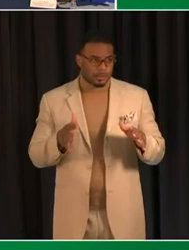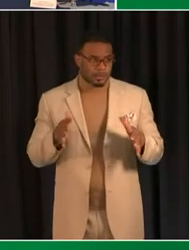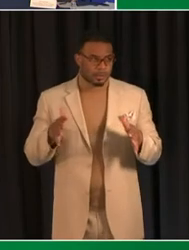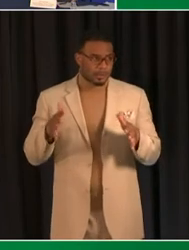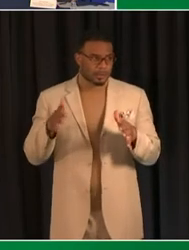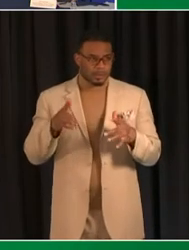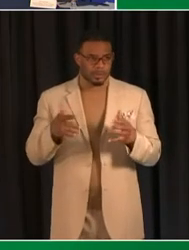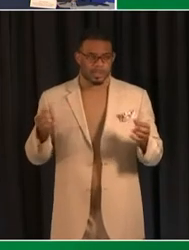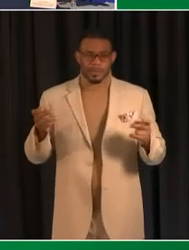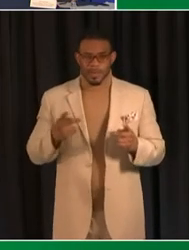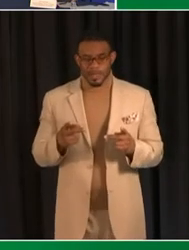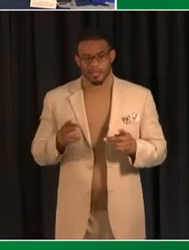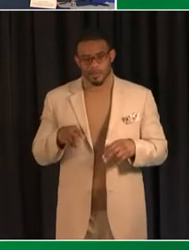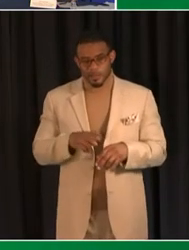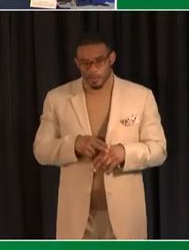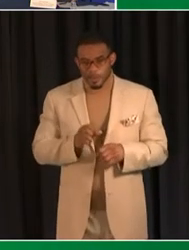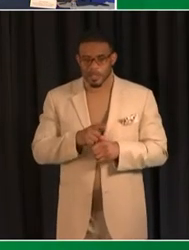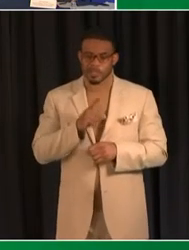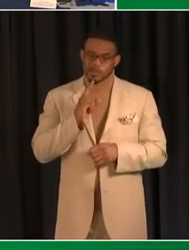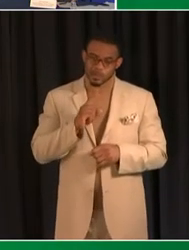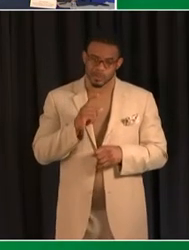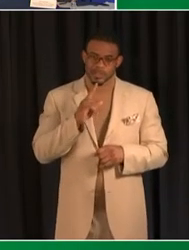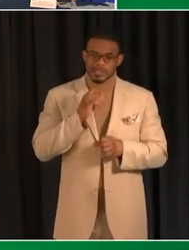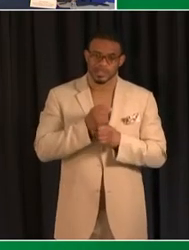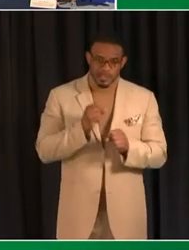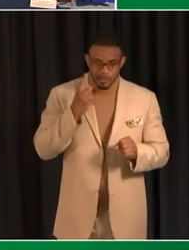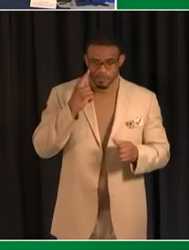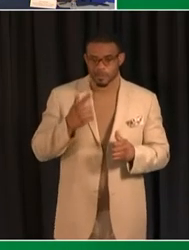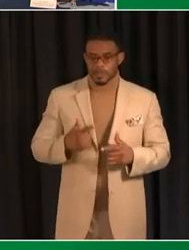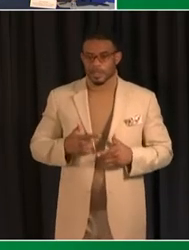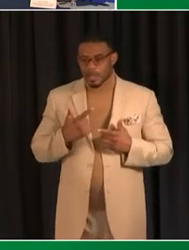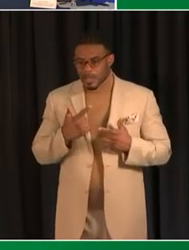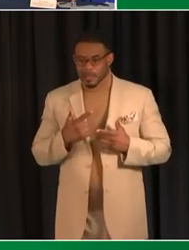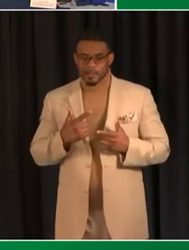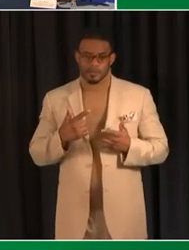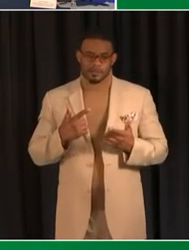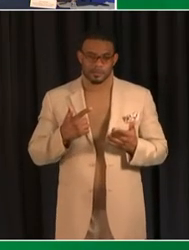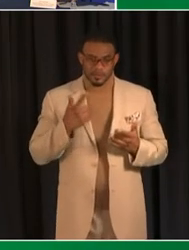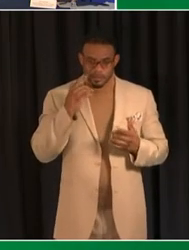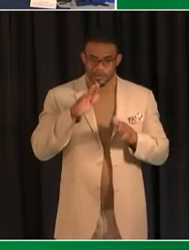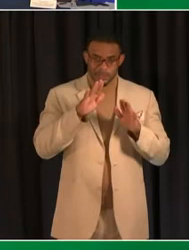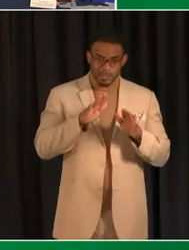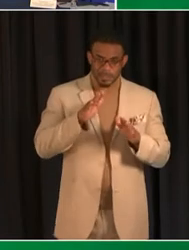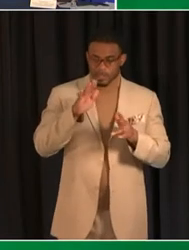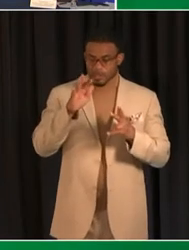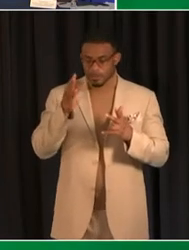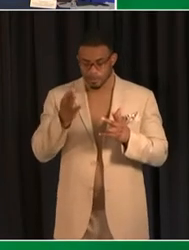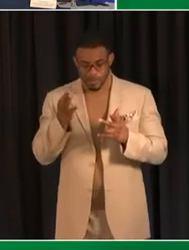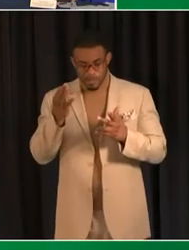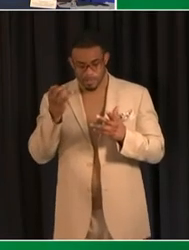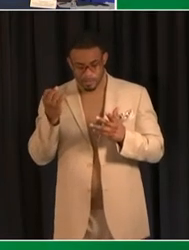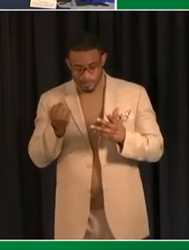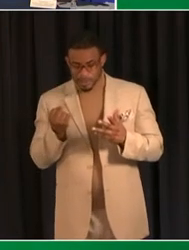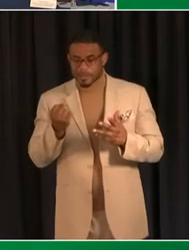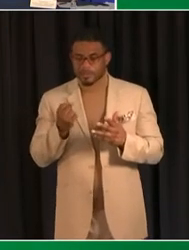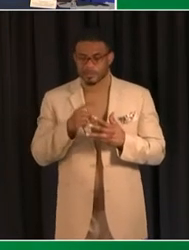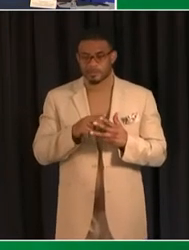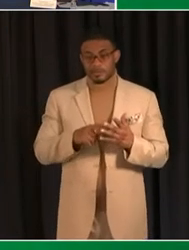little antsy to come back and make sure it is safe. So I like, like Fun Day Friday and